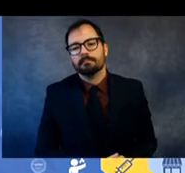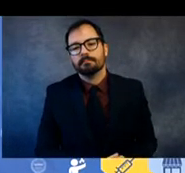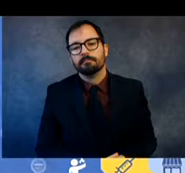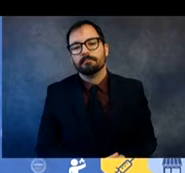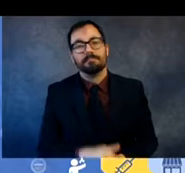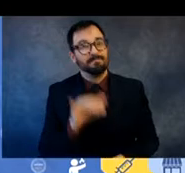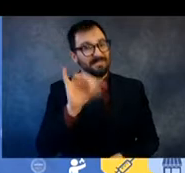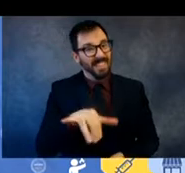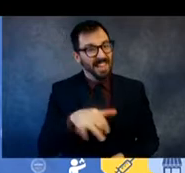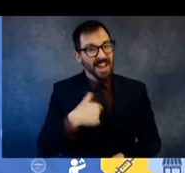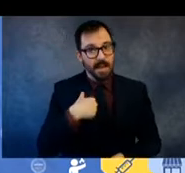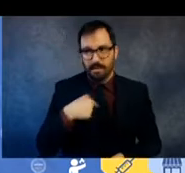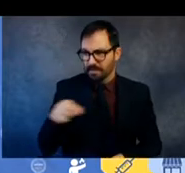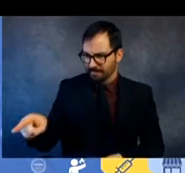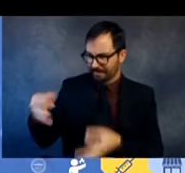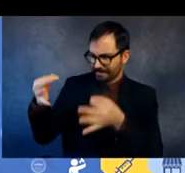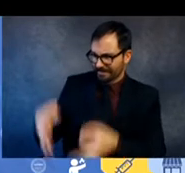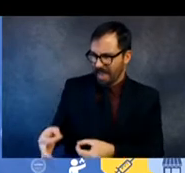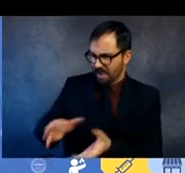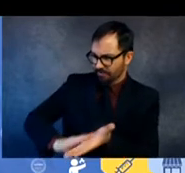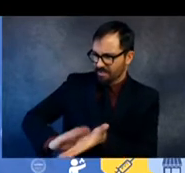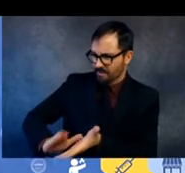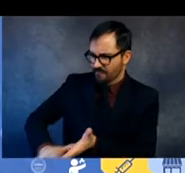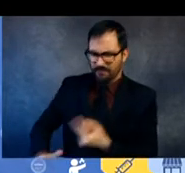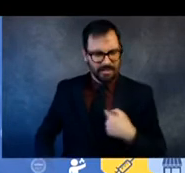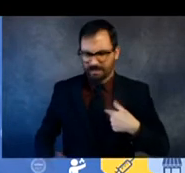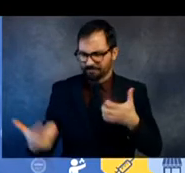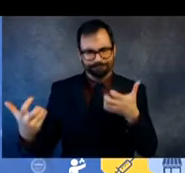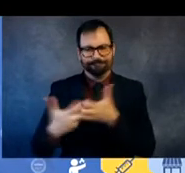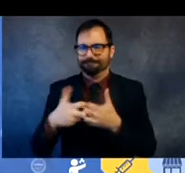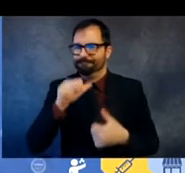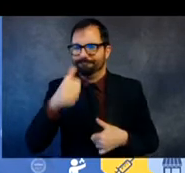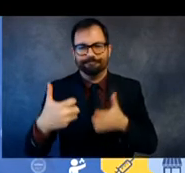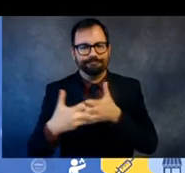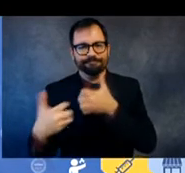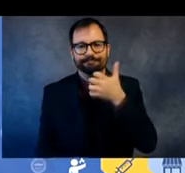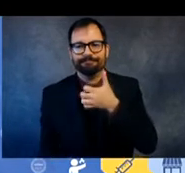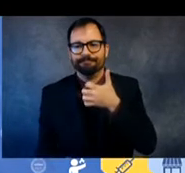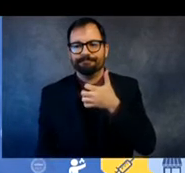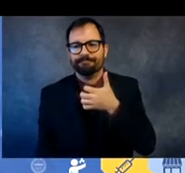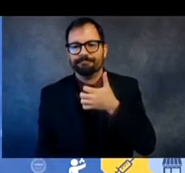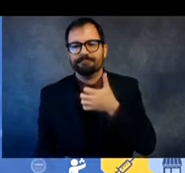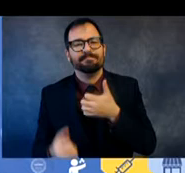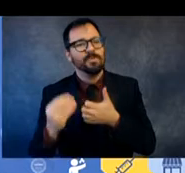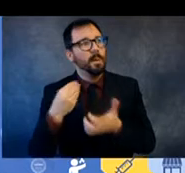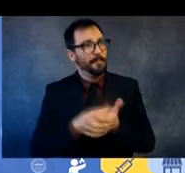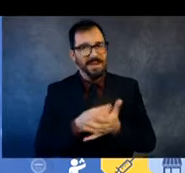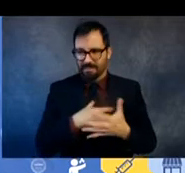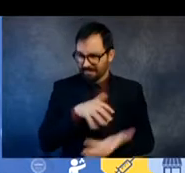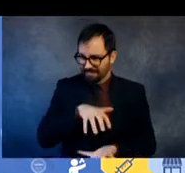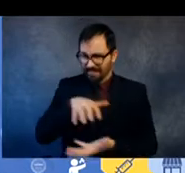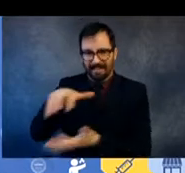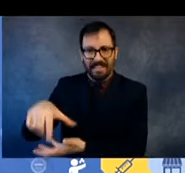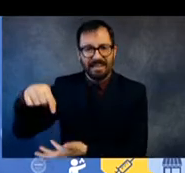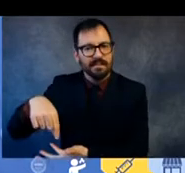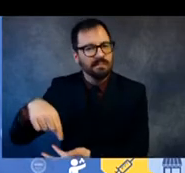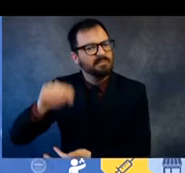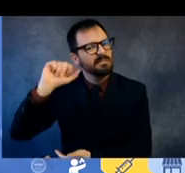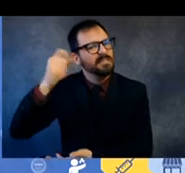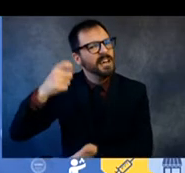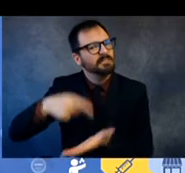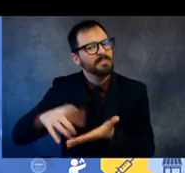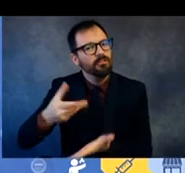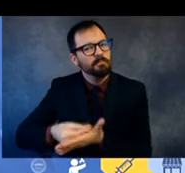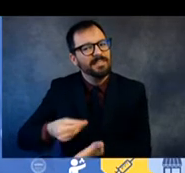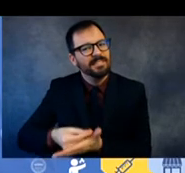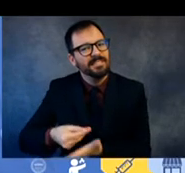our intent here. So we're providing all this money, and this is taxpayer money, mind you. We're providing taxpayer